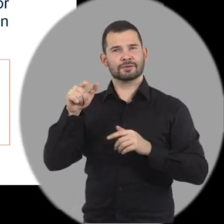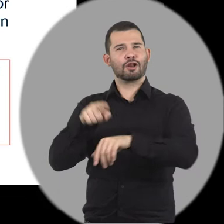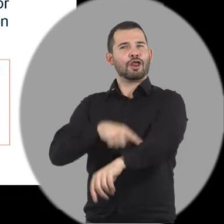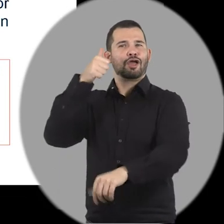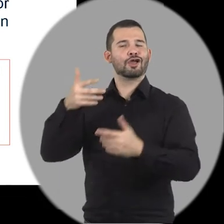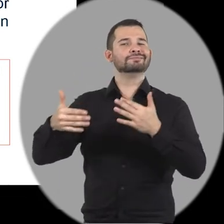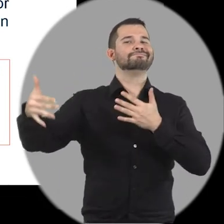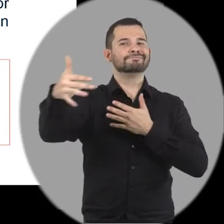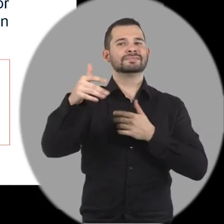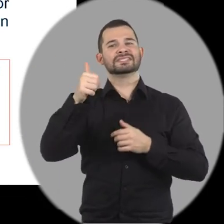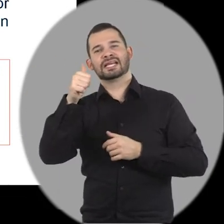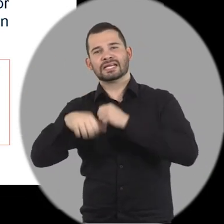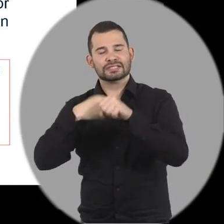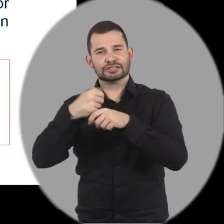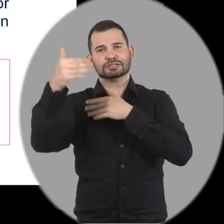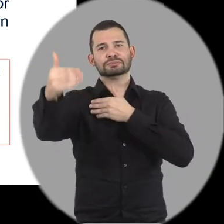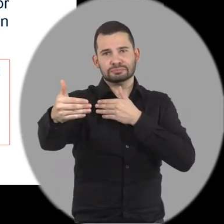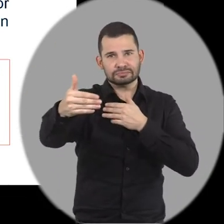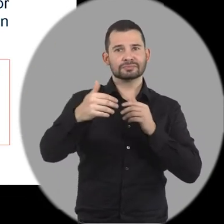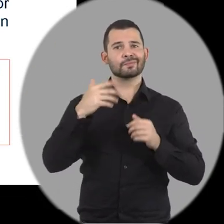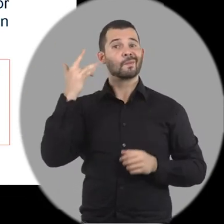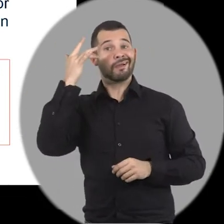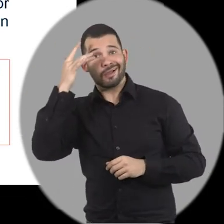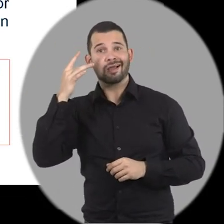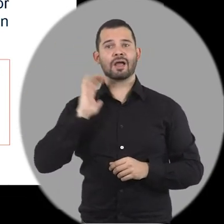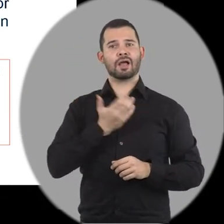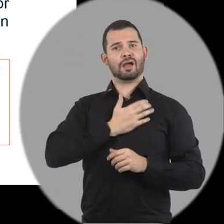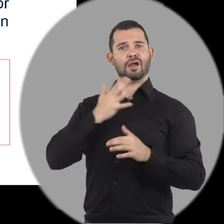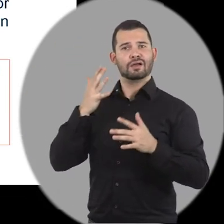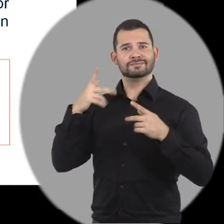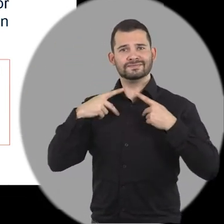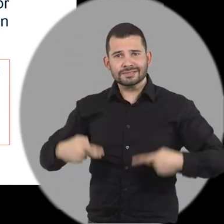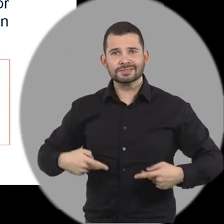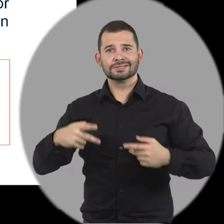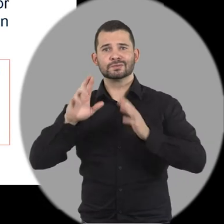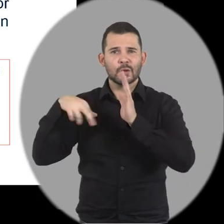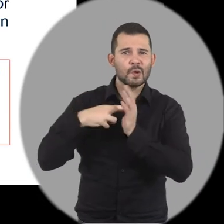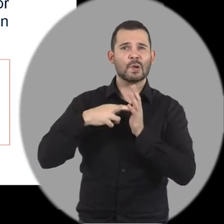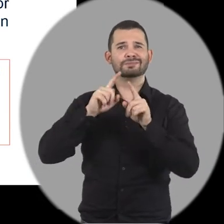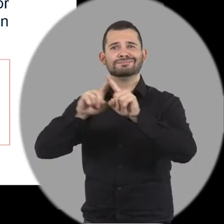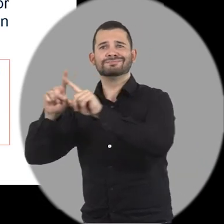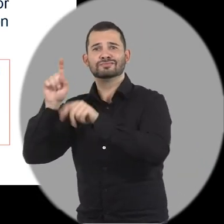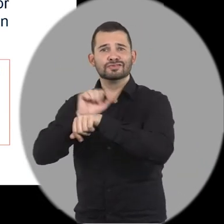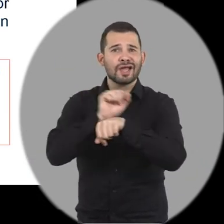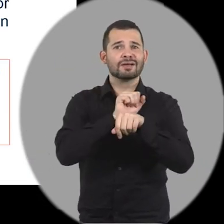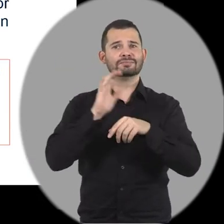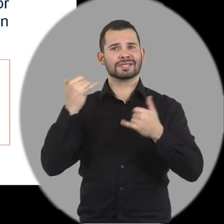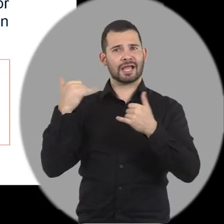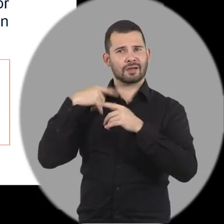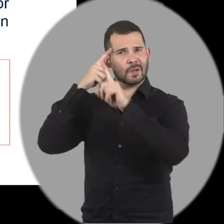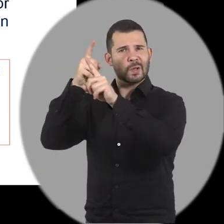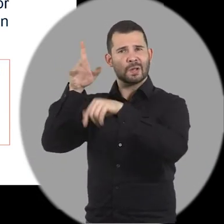achieve, potentially up to 10 years, due to the physical nature of many of our occupations and roles. We're working to